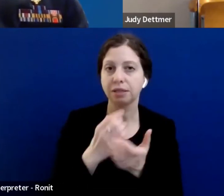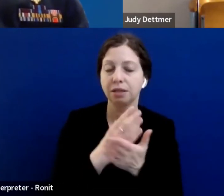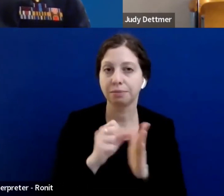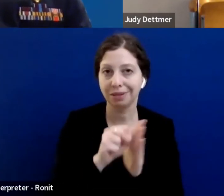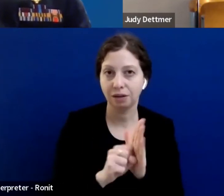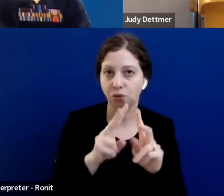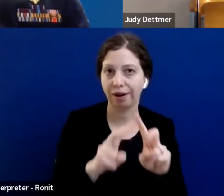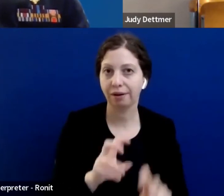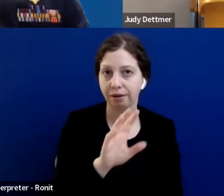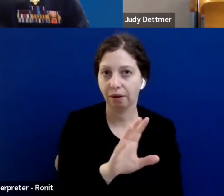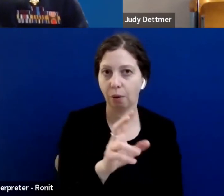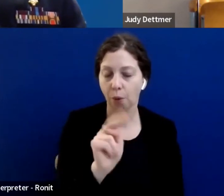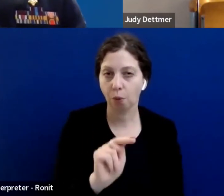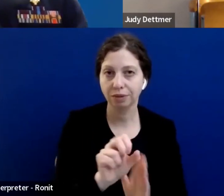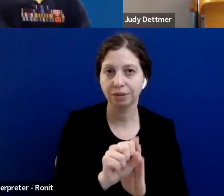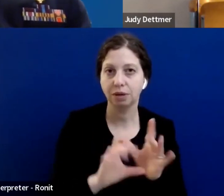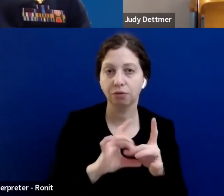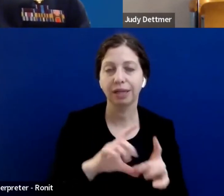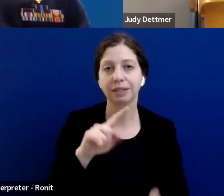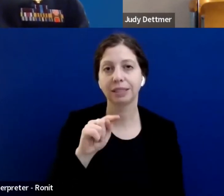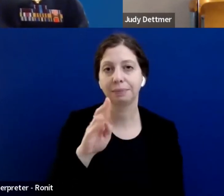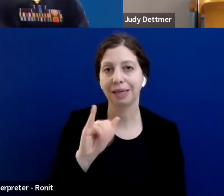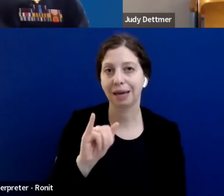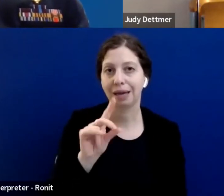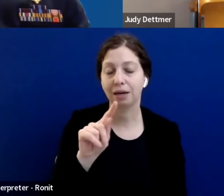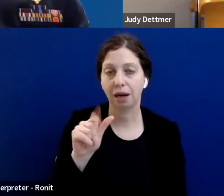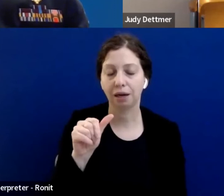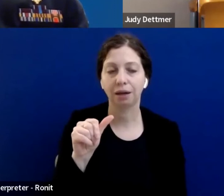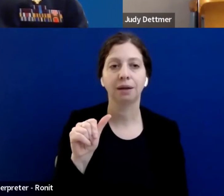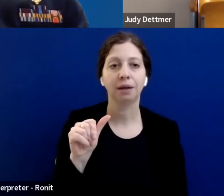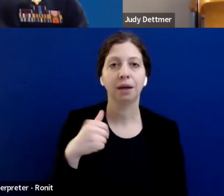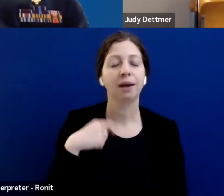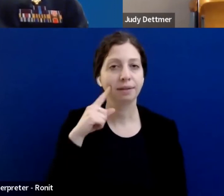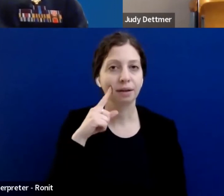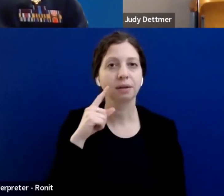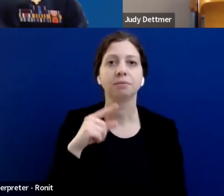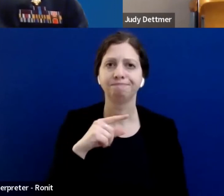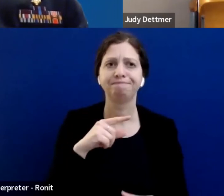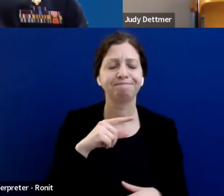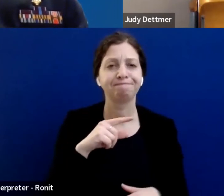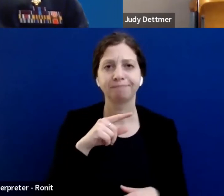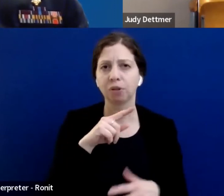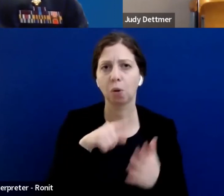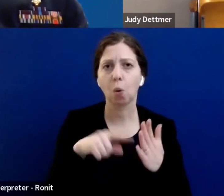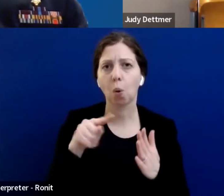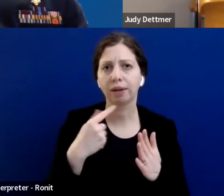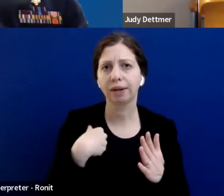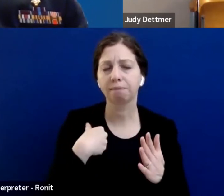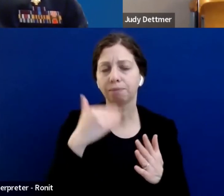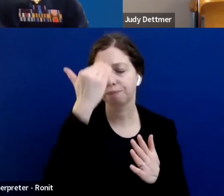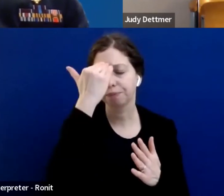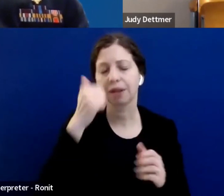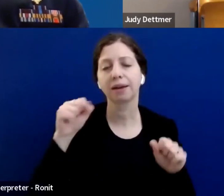their own state-related TBI data. And so I think those are the only ones I'm familiar with. I